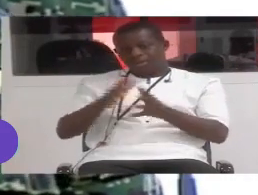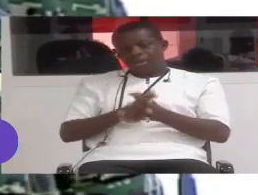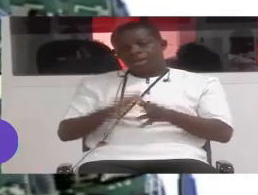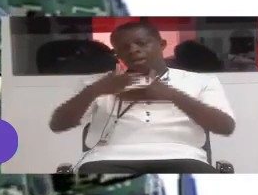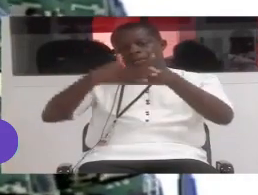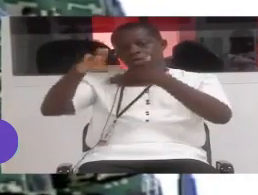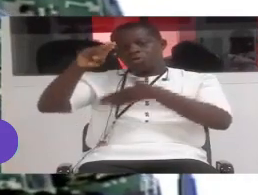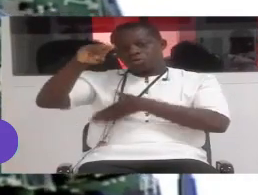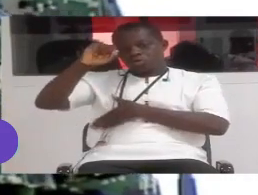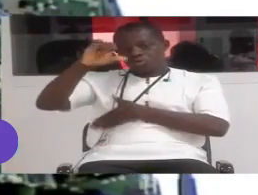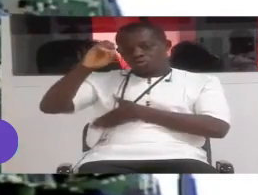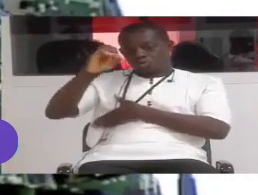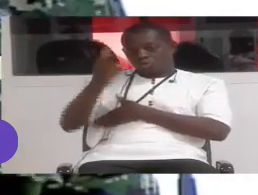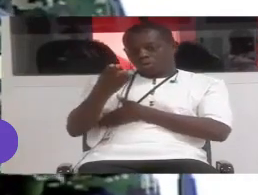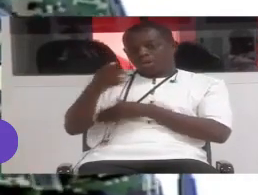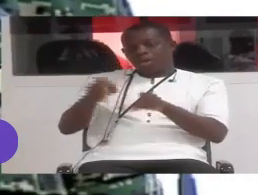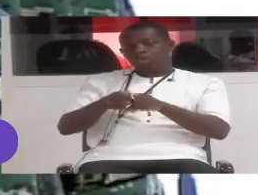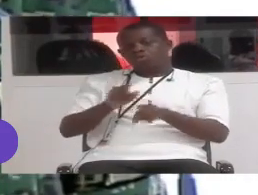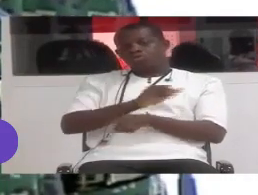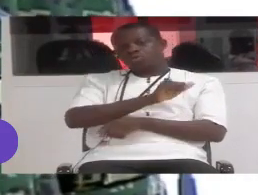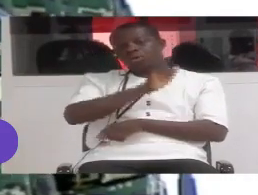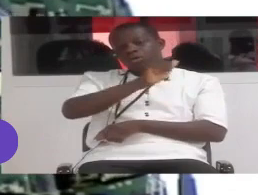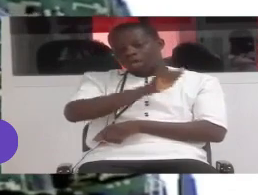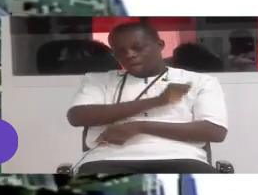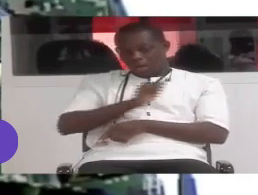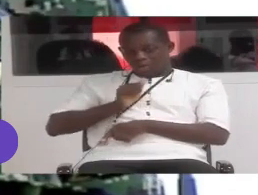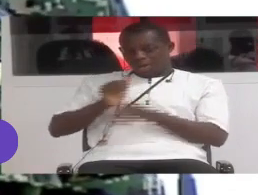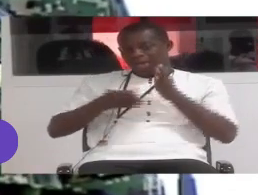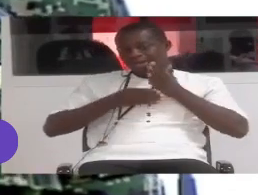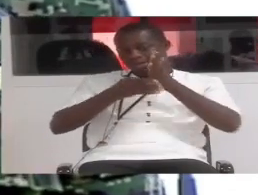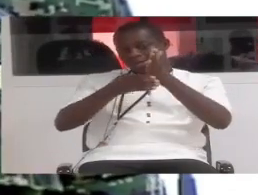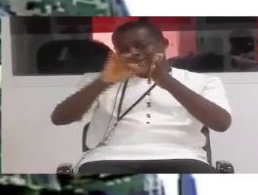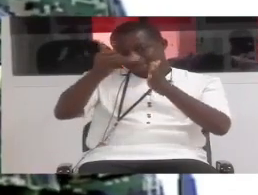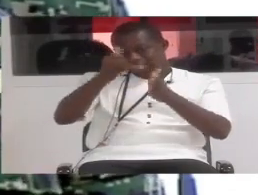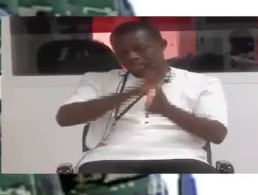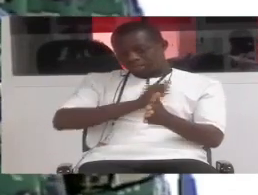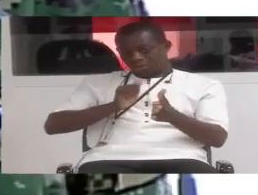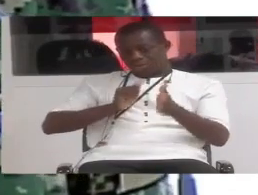major nuwabaji sen njiti sun njiti wa sun njiti our leaders yes